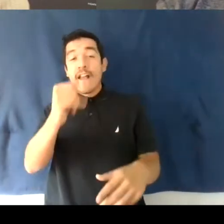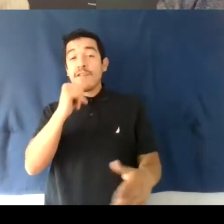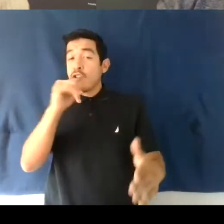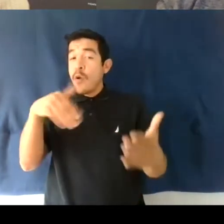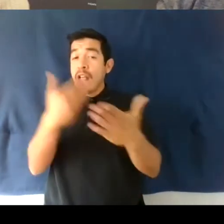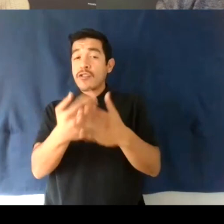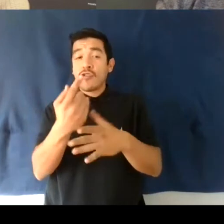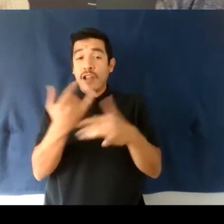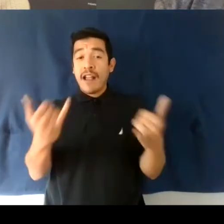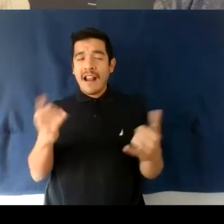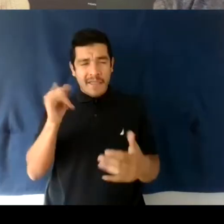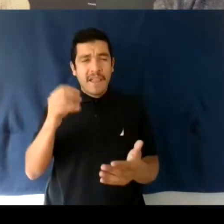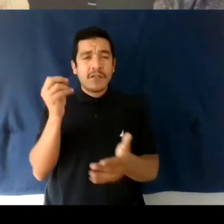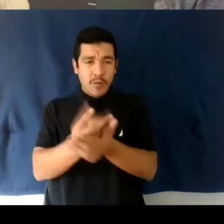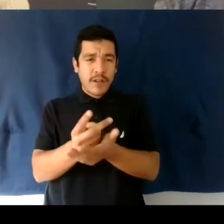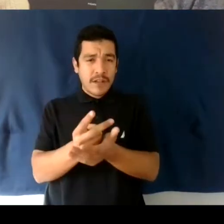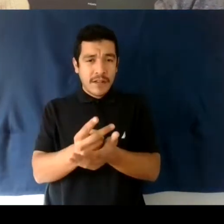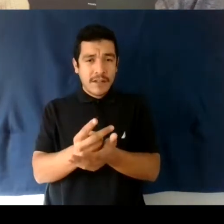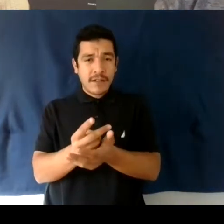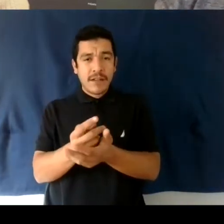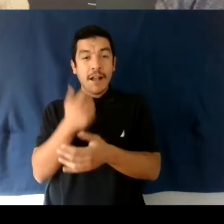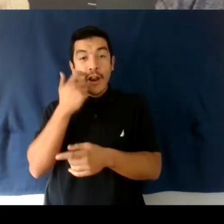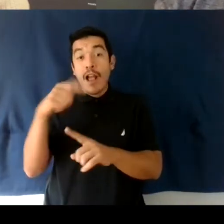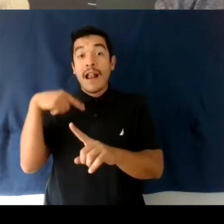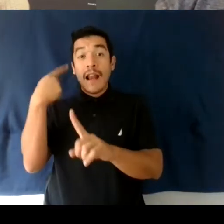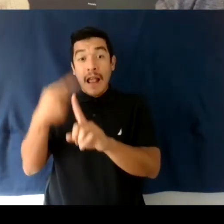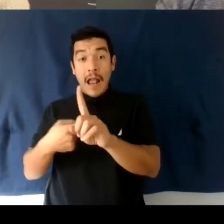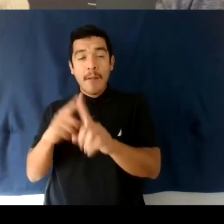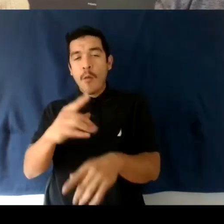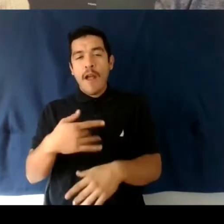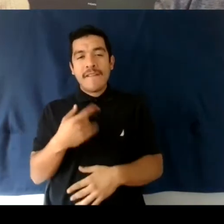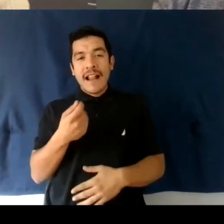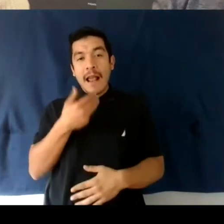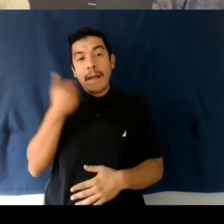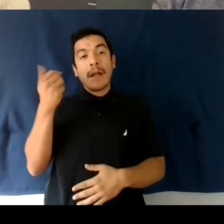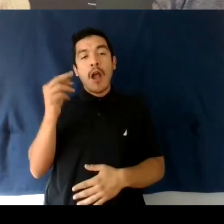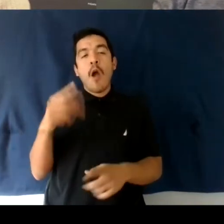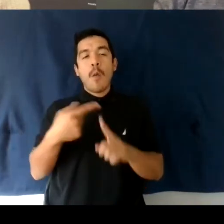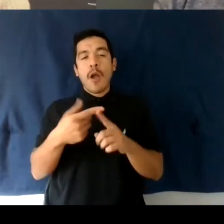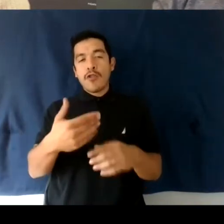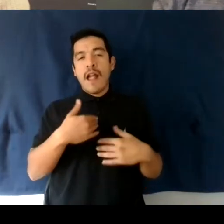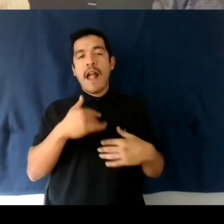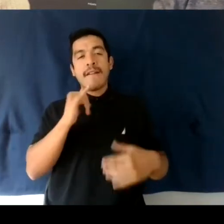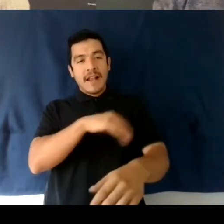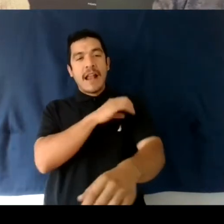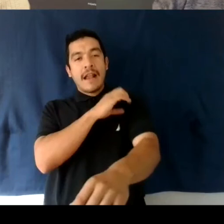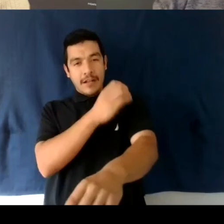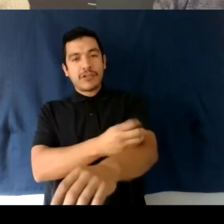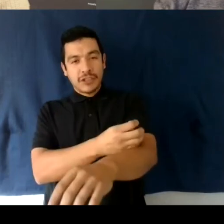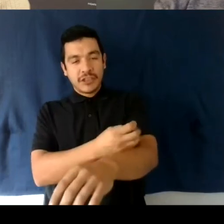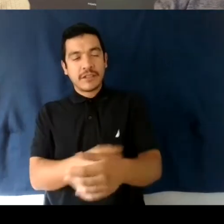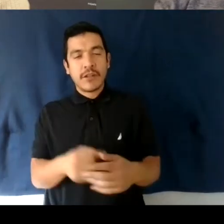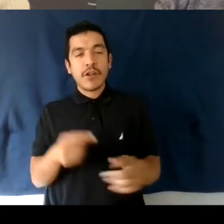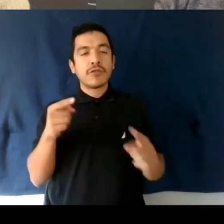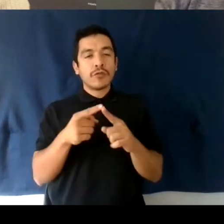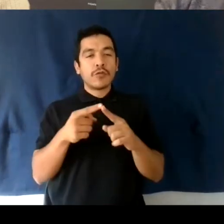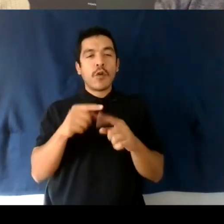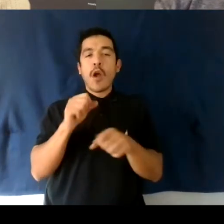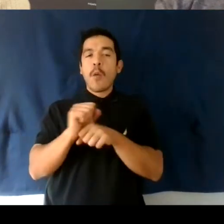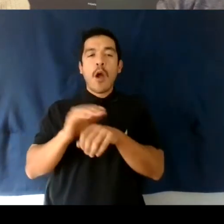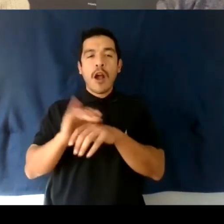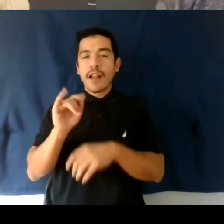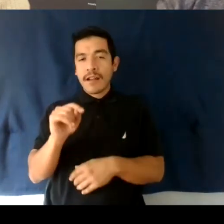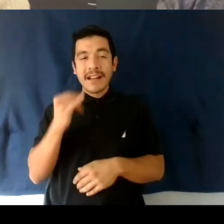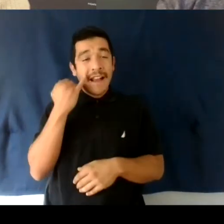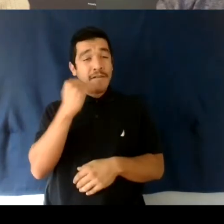it right now, that's okay. Look at it next month when you're feeling a little bit better, or when you have the mental capacity to work on it. If you don't